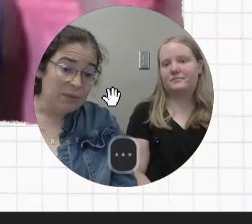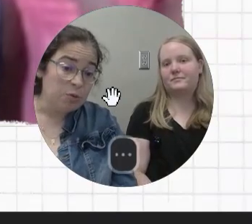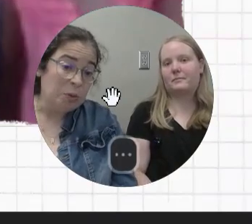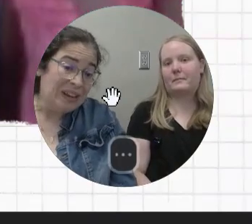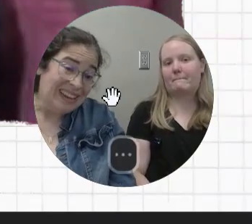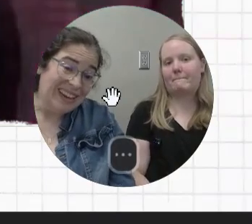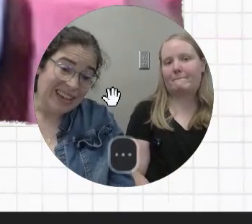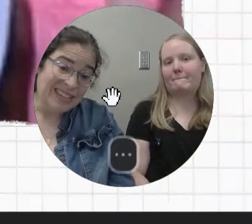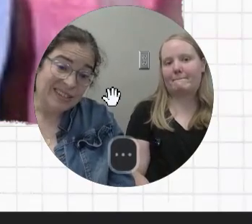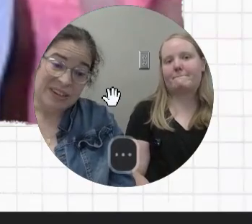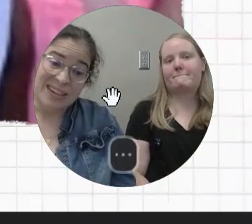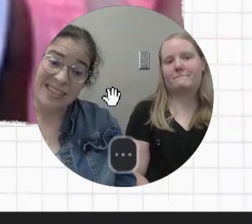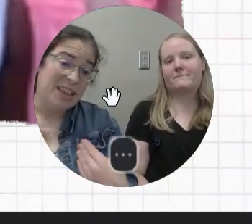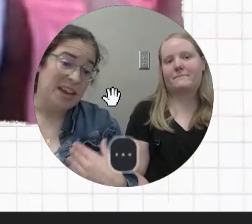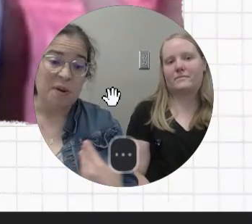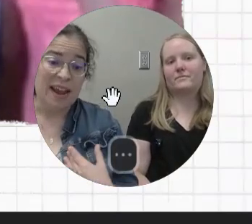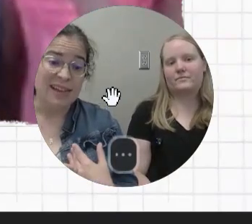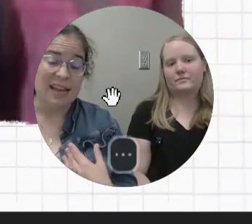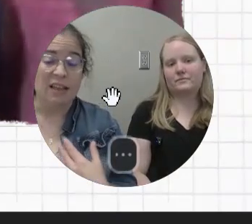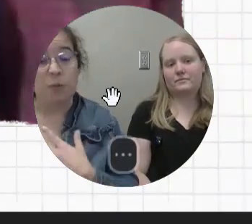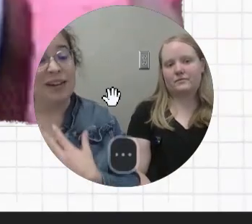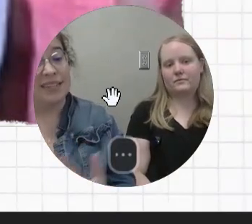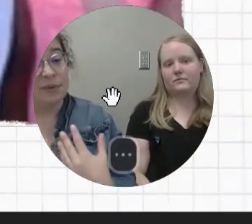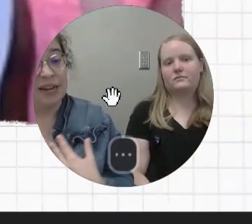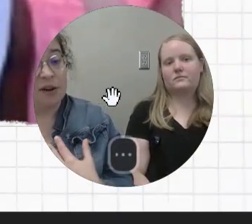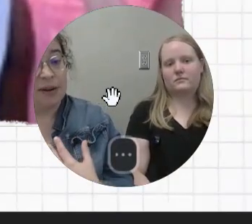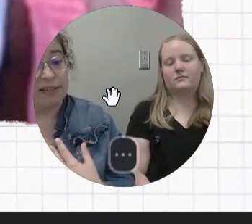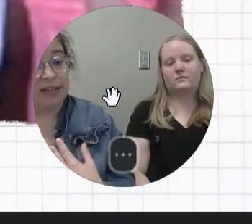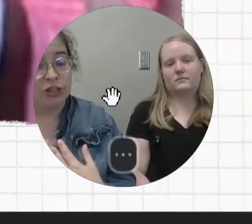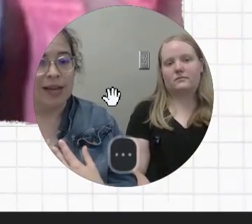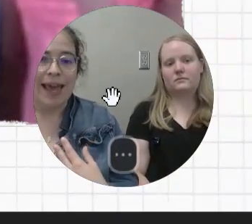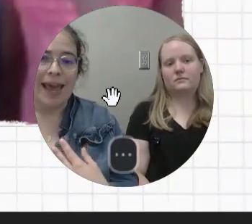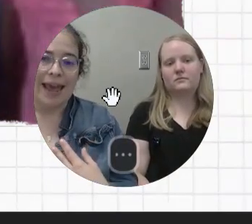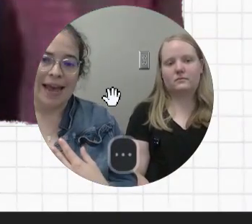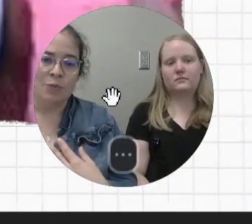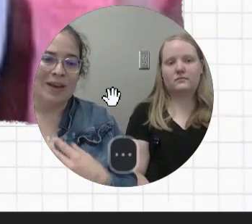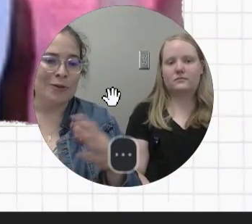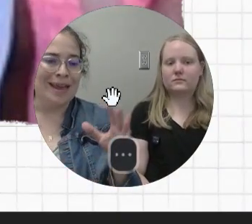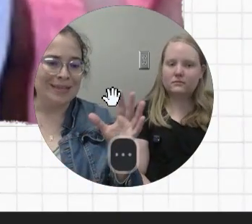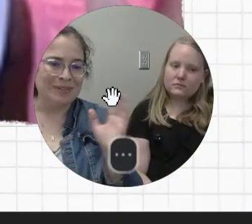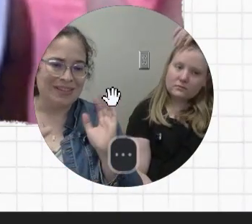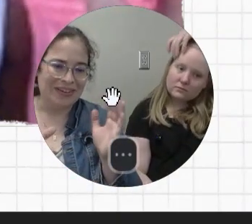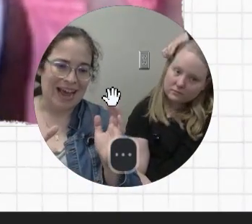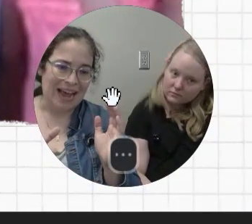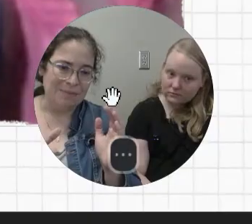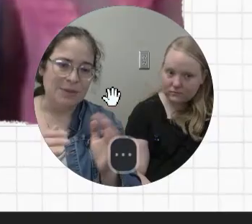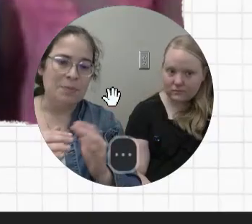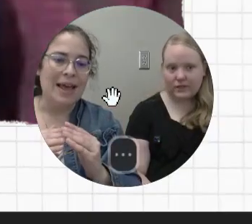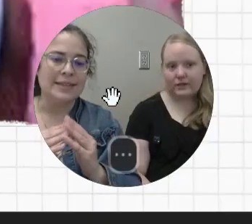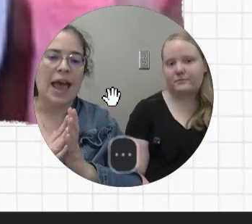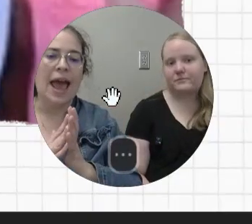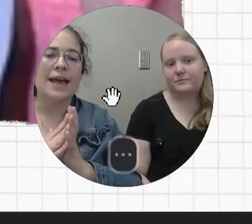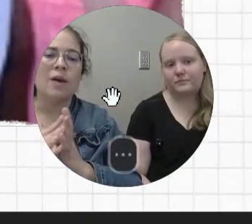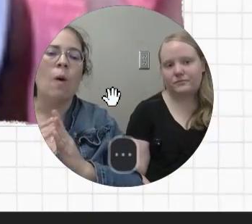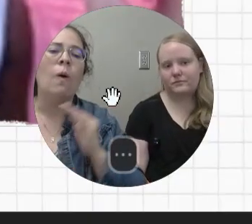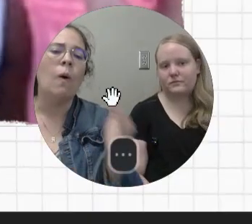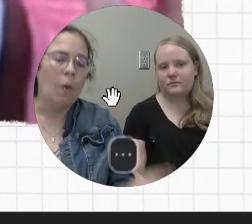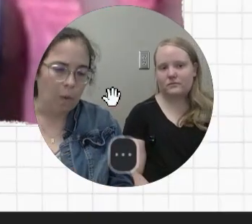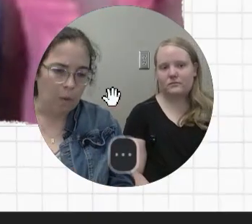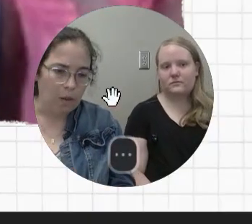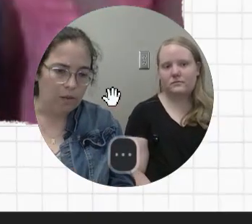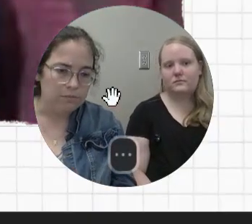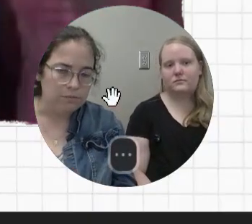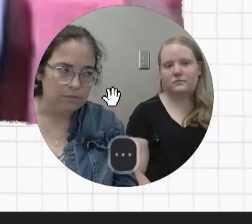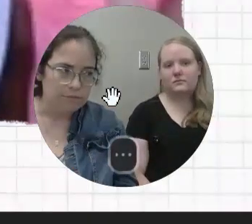preference. Now there are times where we need to see what they know in ASL or we need to see what they know in English, and we can do that at specific times. But